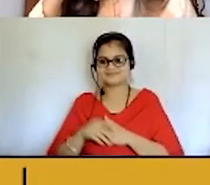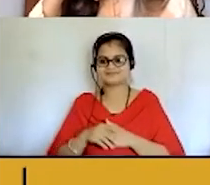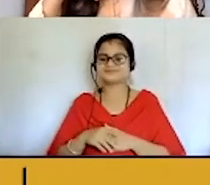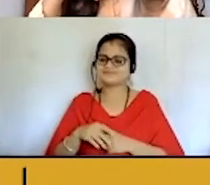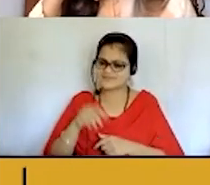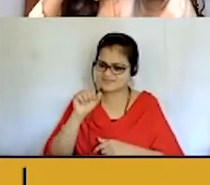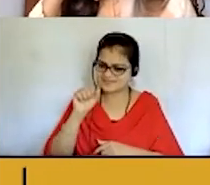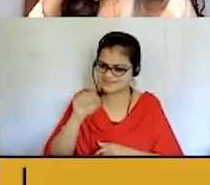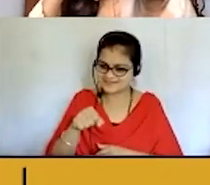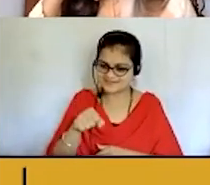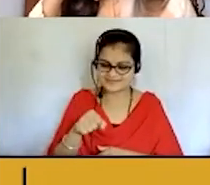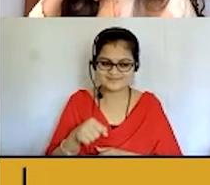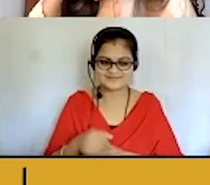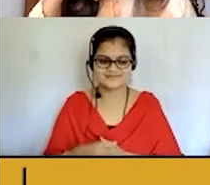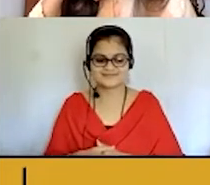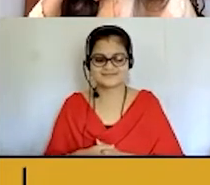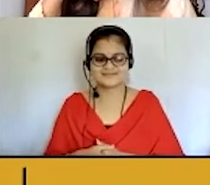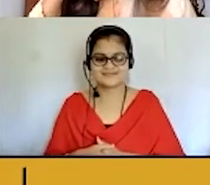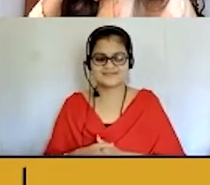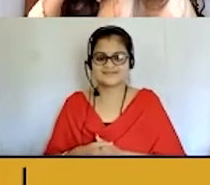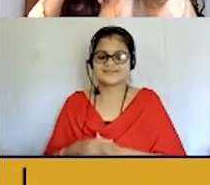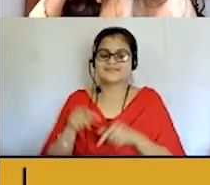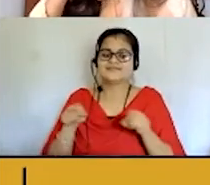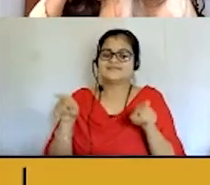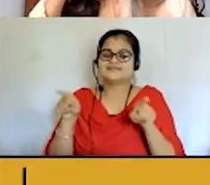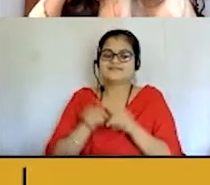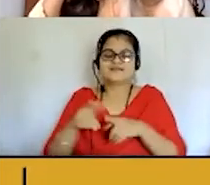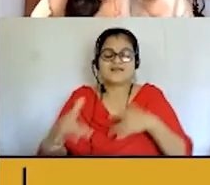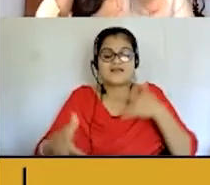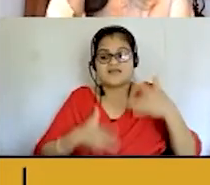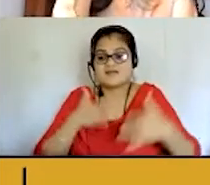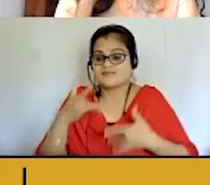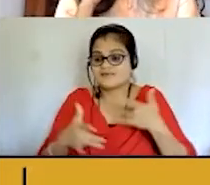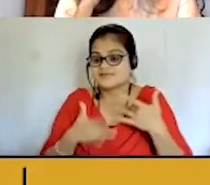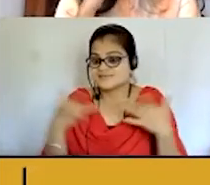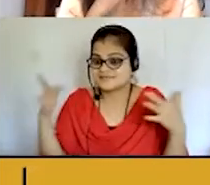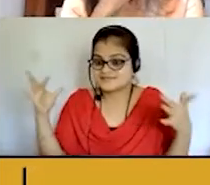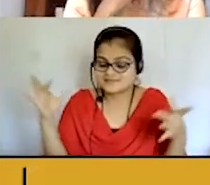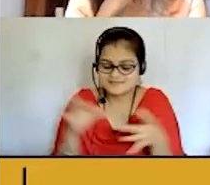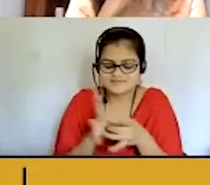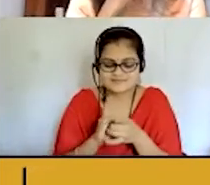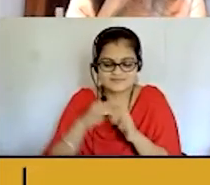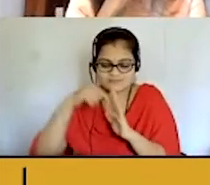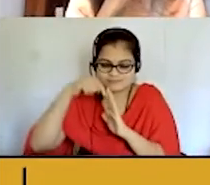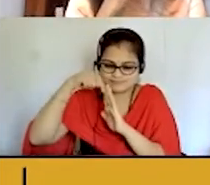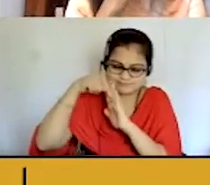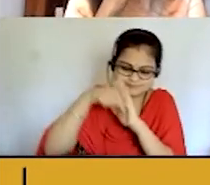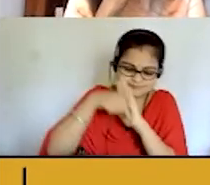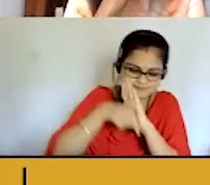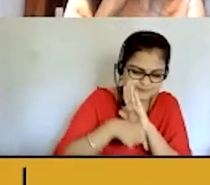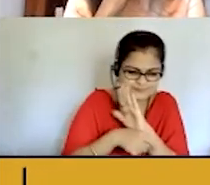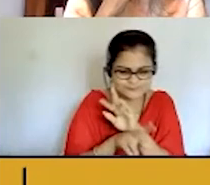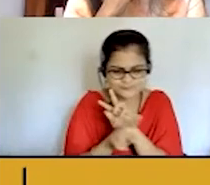Yeah, so again, conflicting emotions here, lot of depth, lot of possibilities